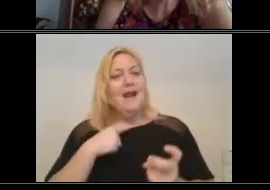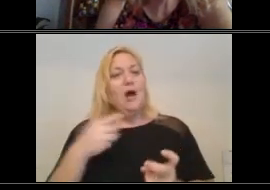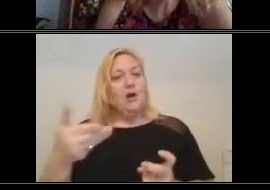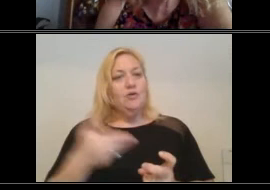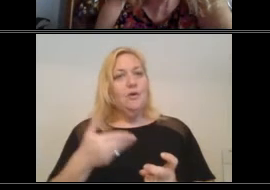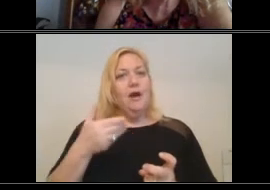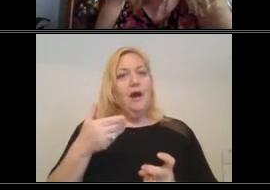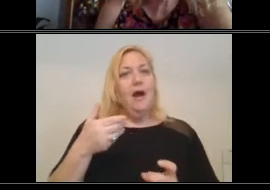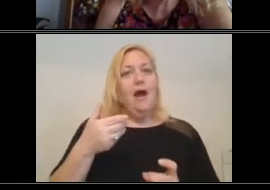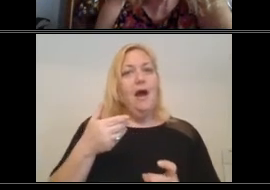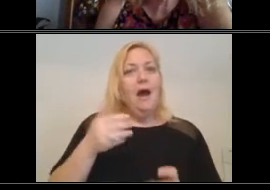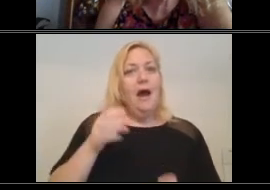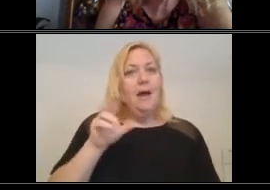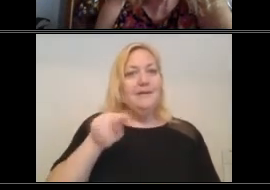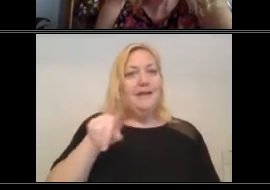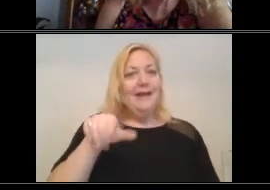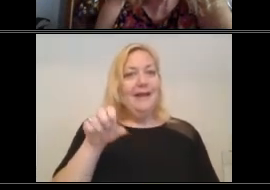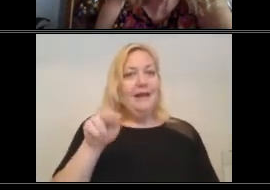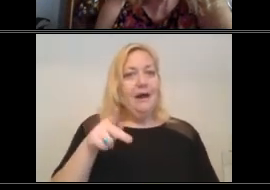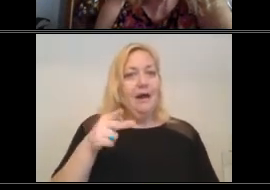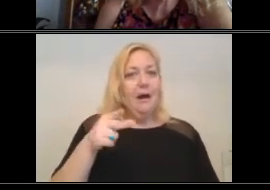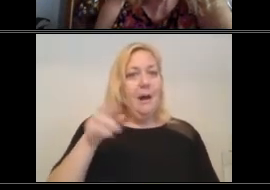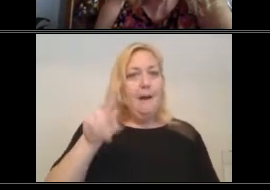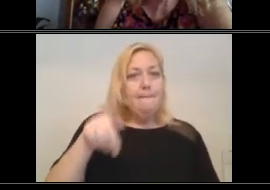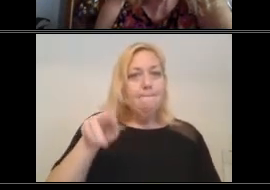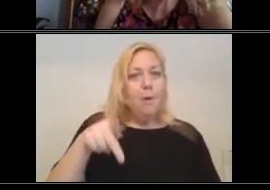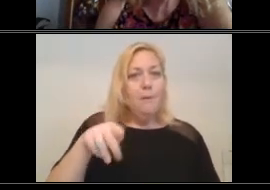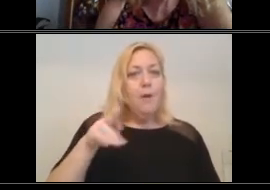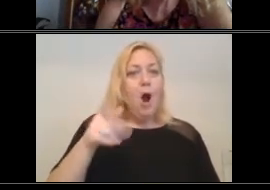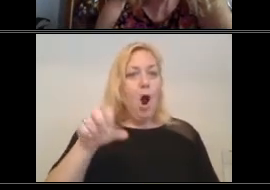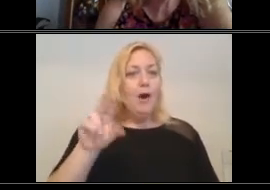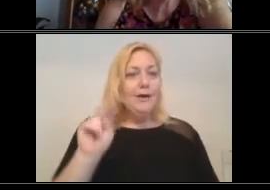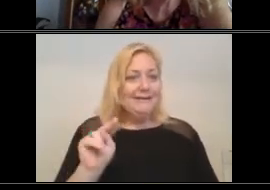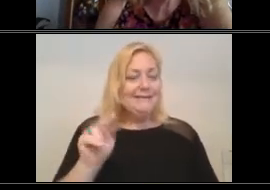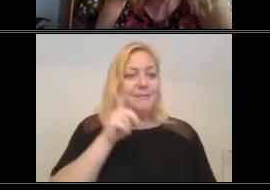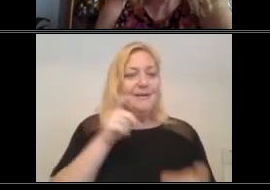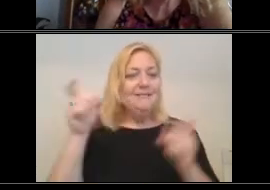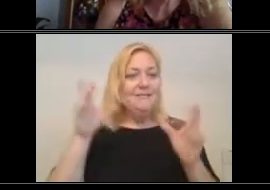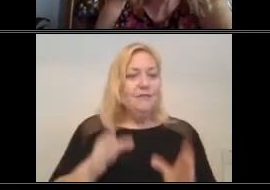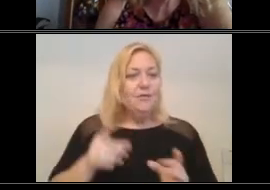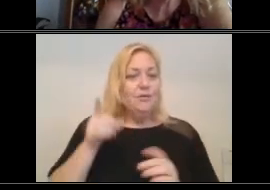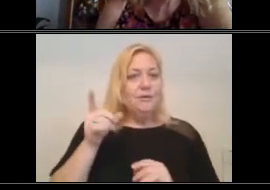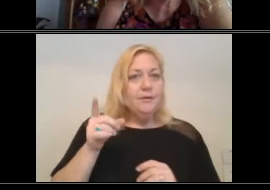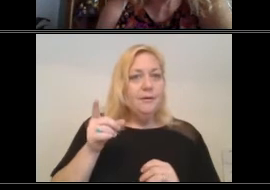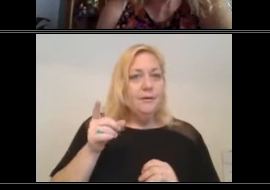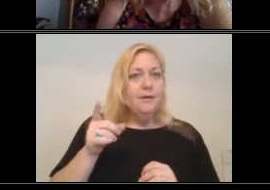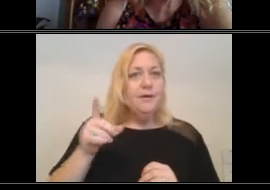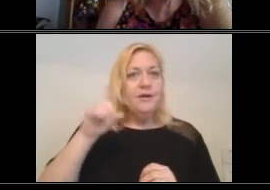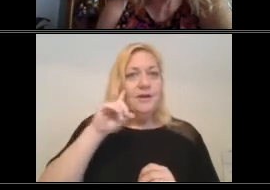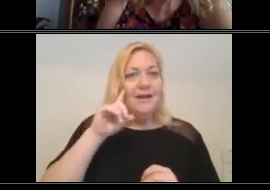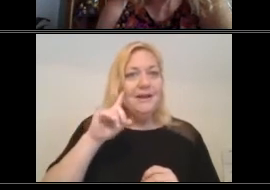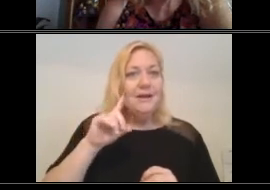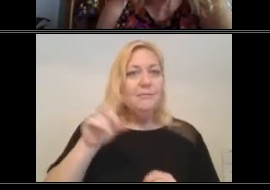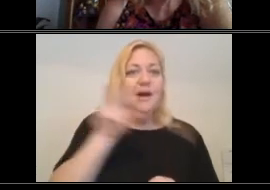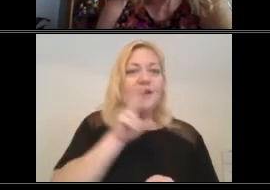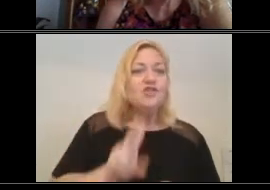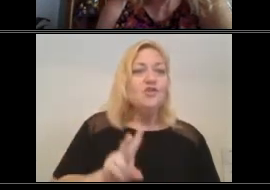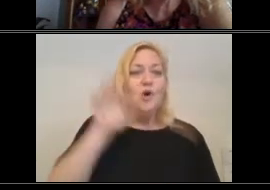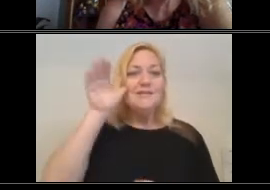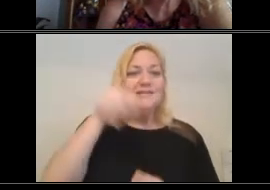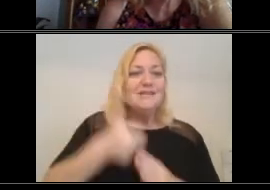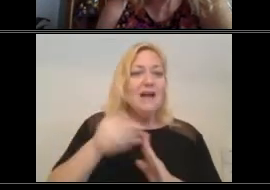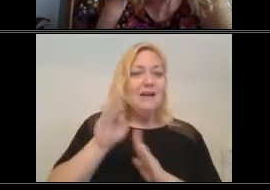Naila Poe-Pardon, and I'm the Executive Director at Climate Plan. I am you'll hear my 2-year-old son in the background.